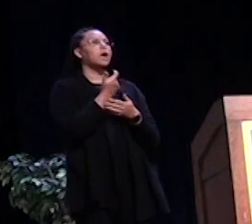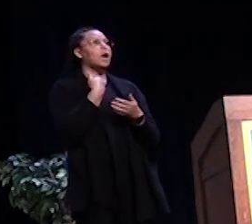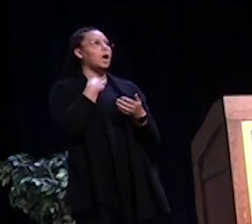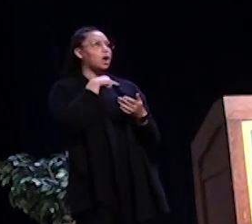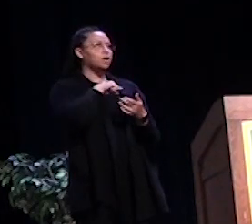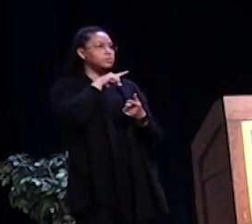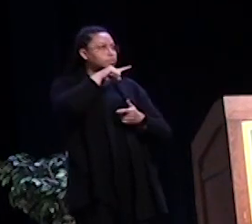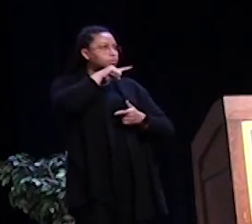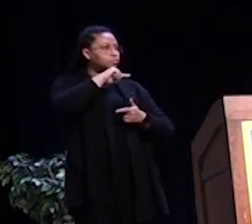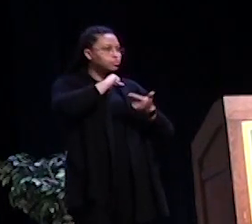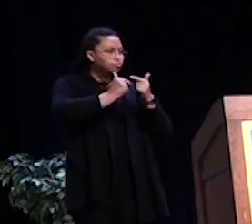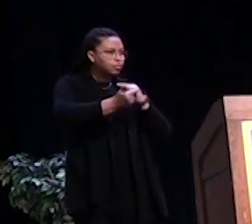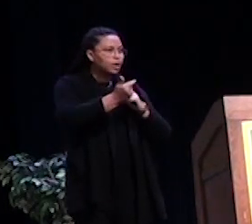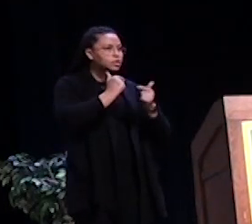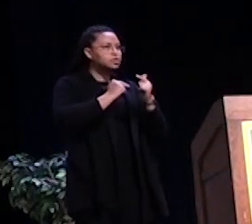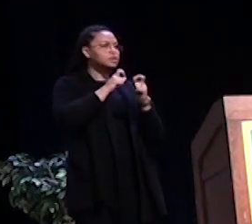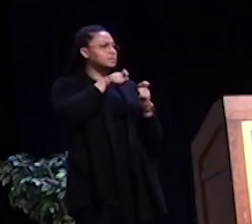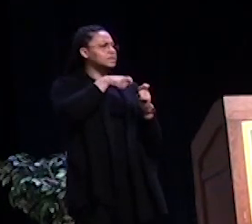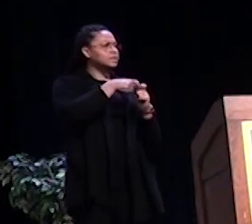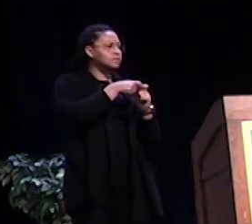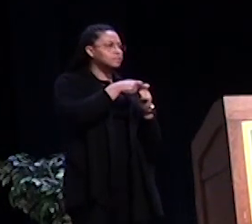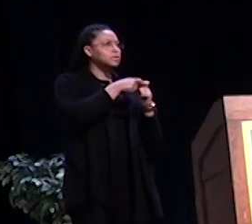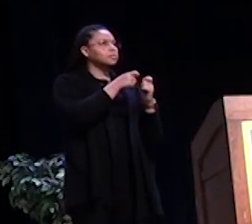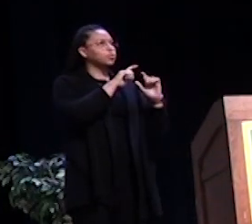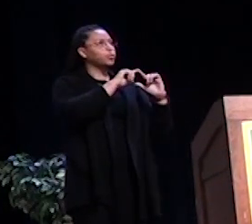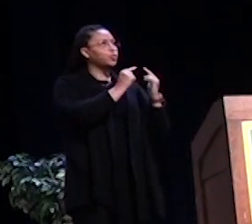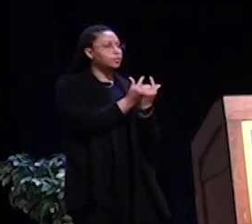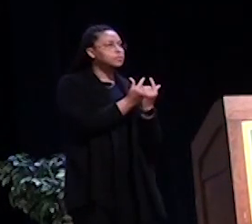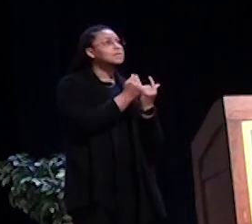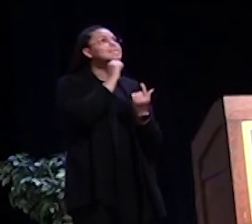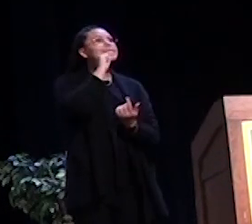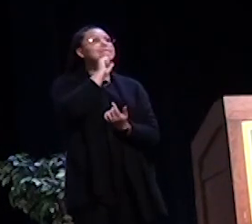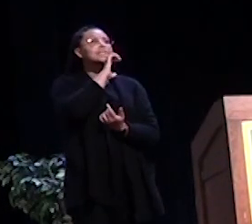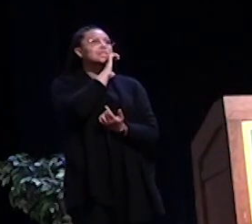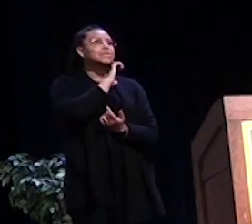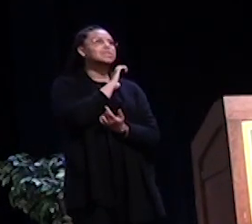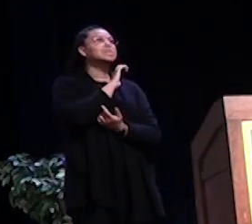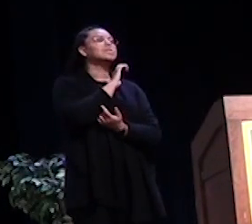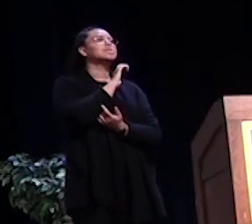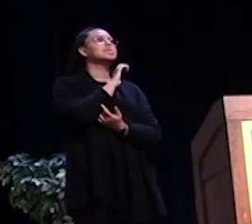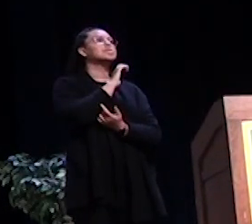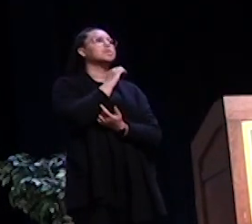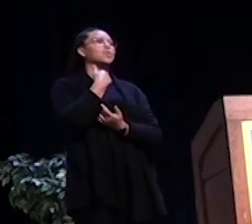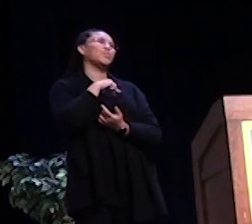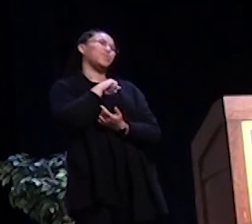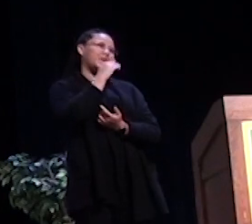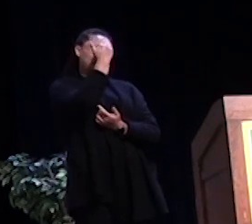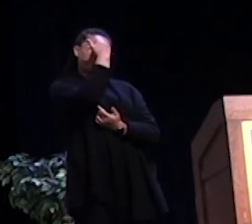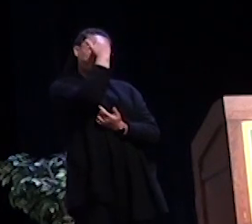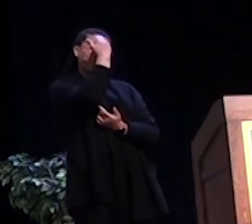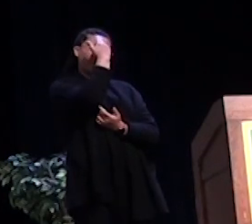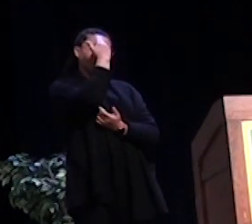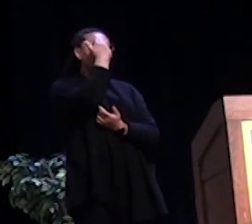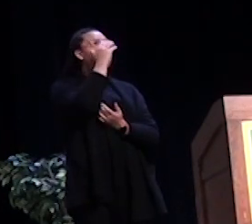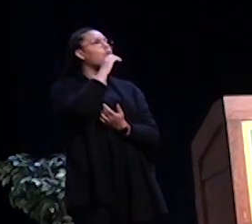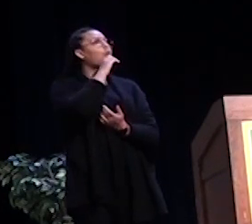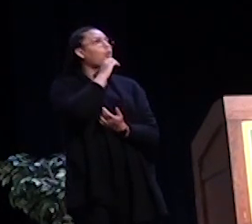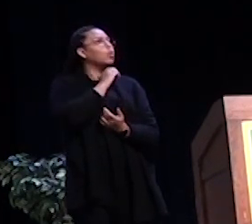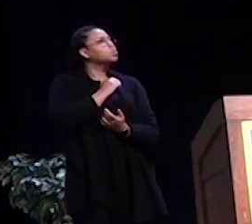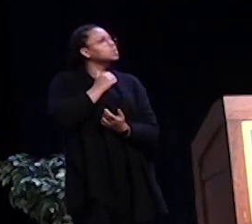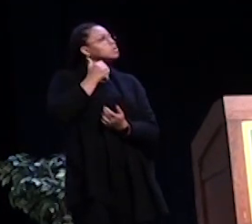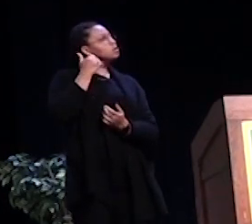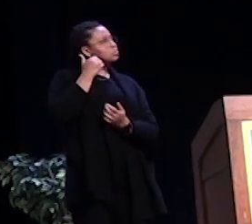we interact with specific populations. And seniors is one that I think everybody is fairly familiar with. Older